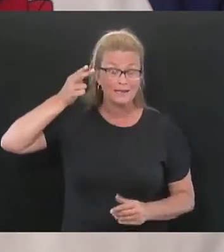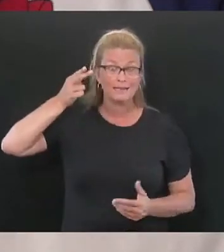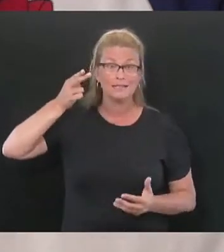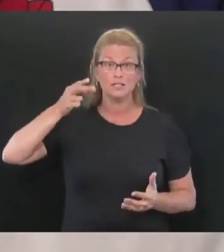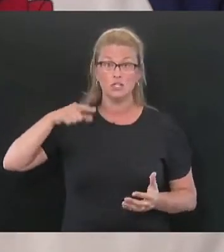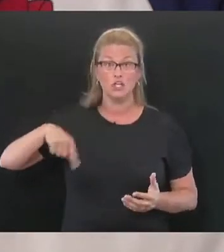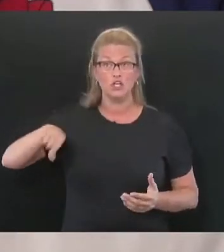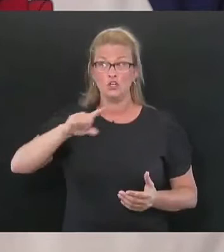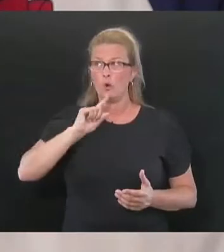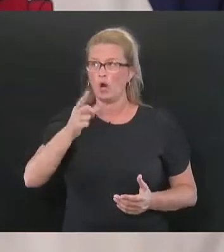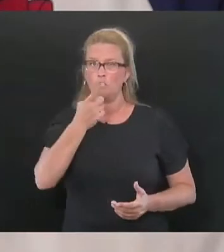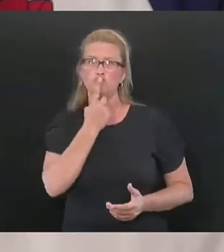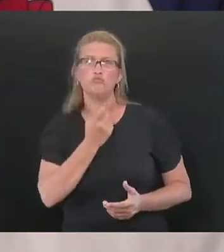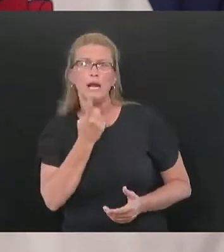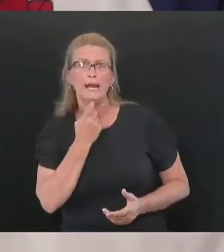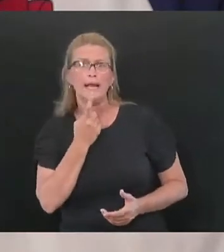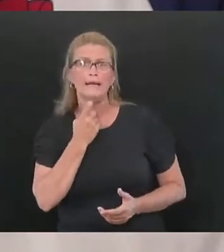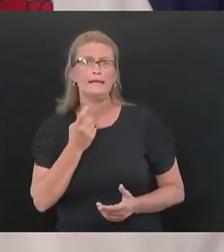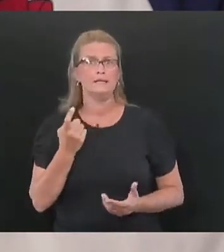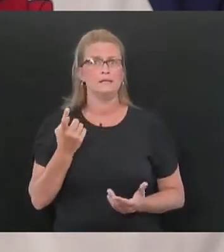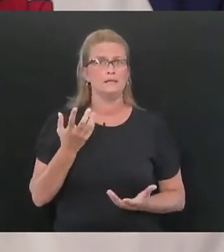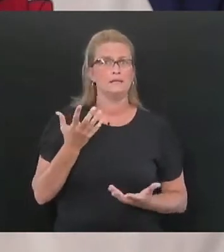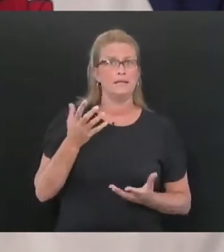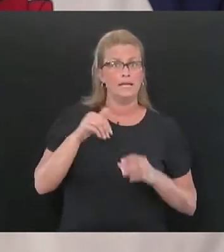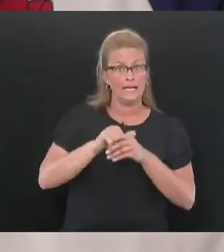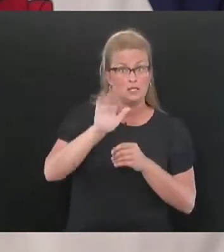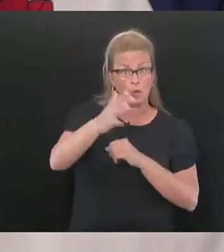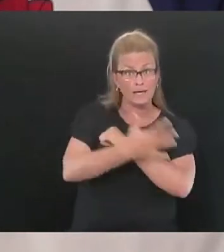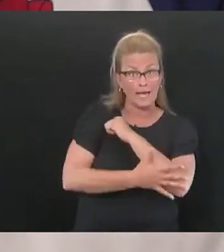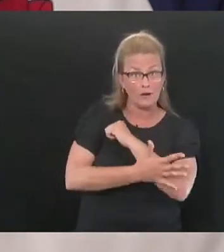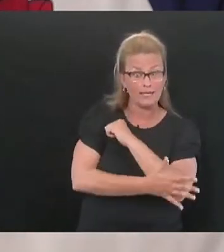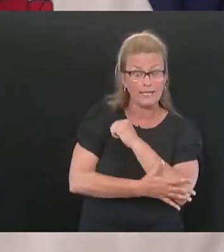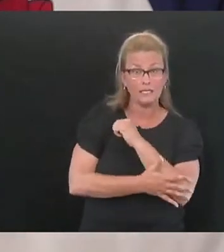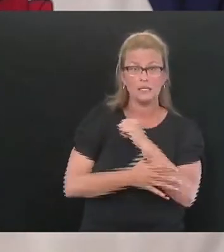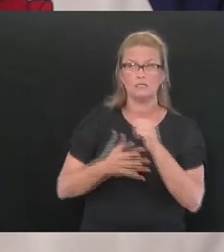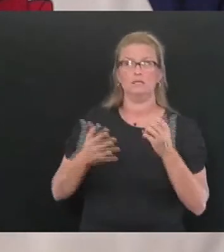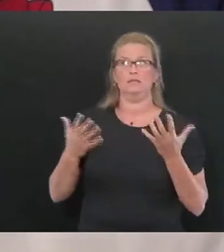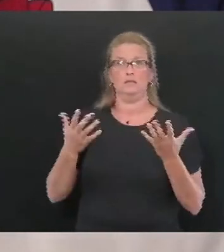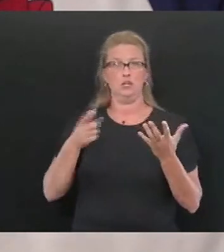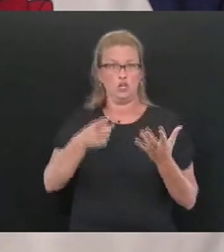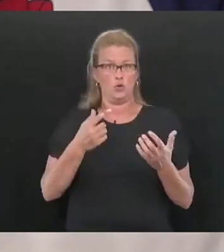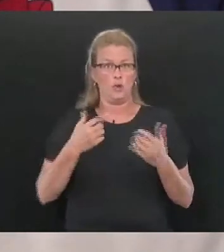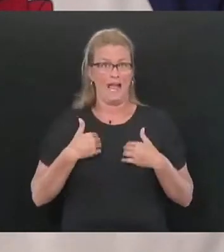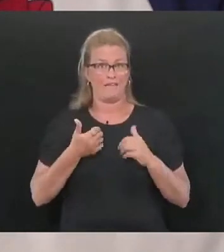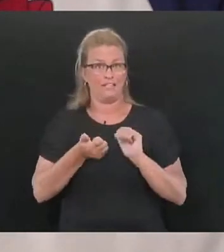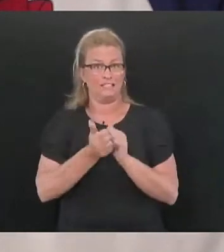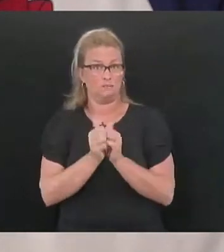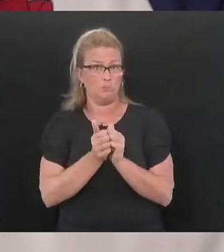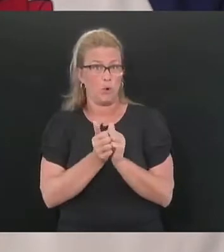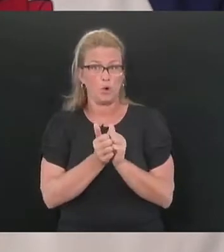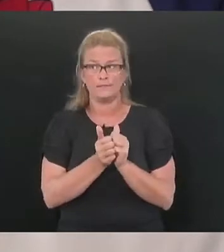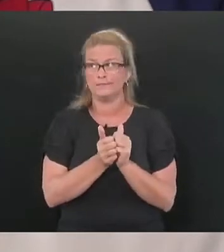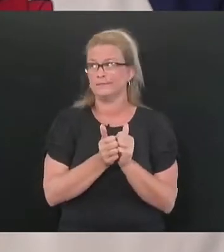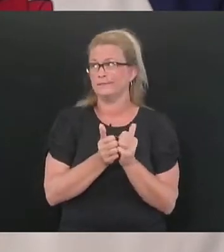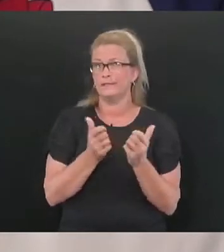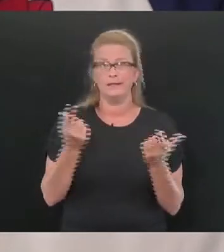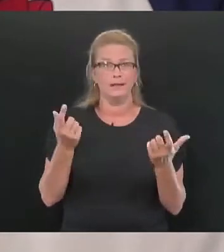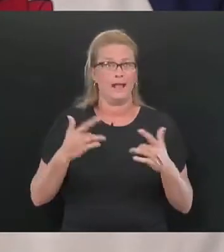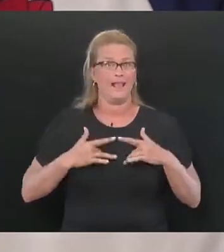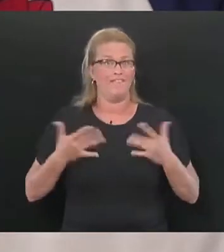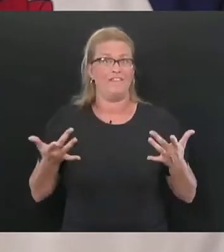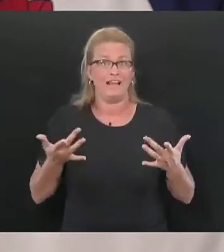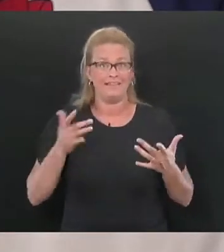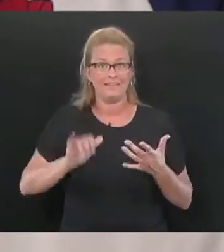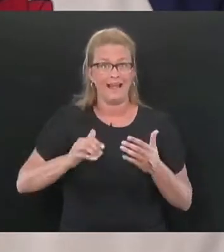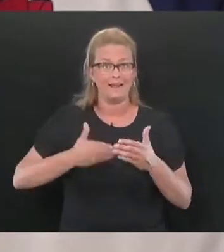you're red in your county at that point in time, and you happen to have a sports contest, you know, that next day